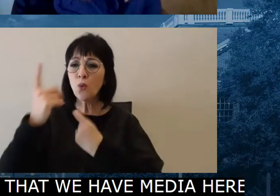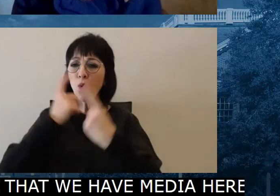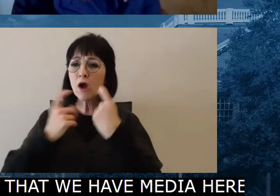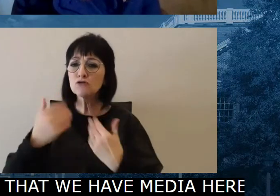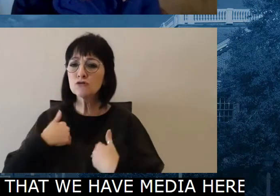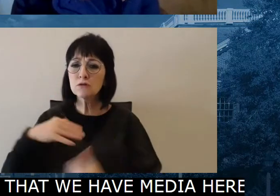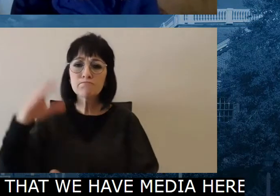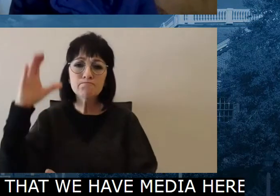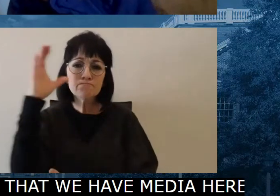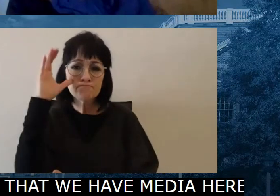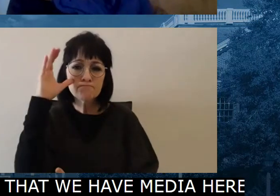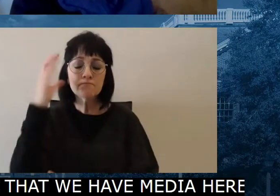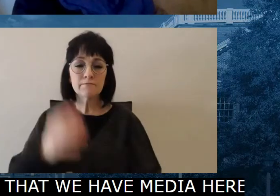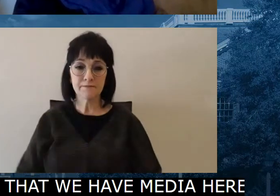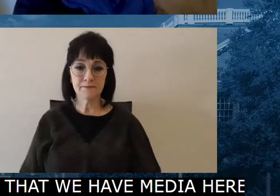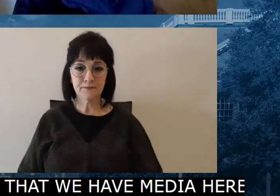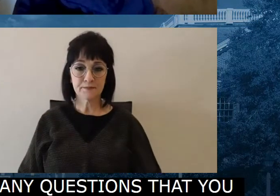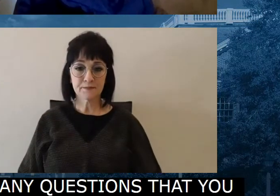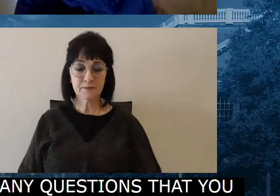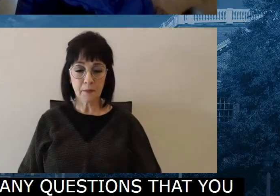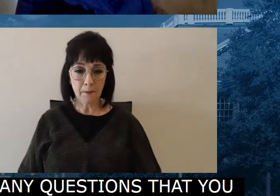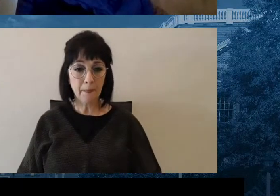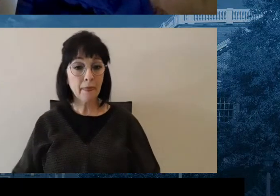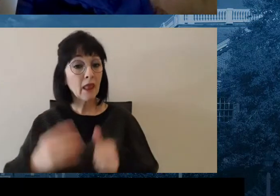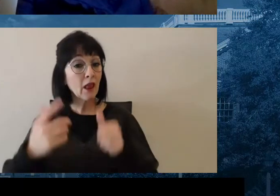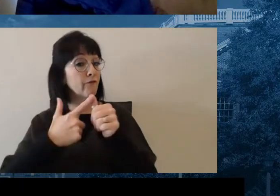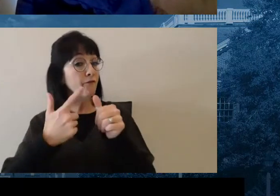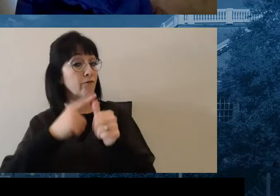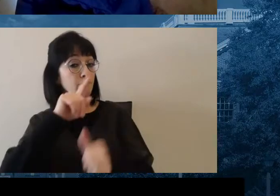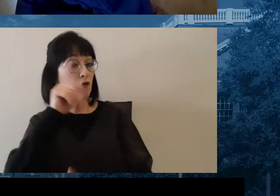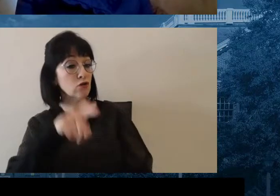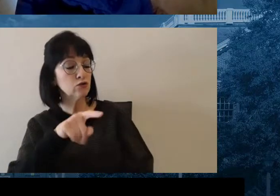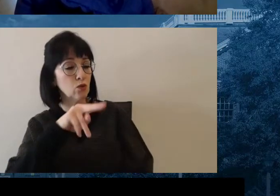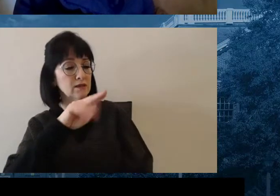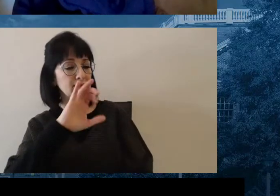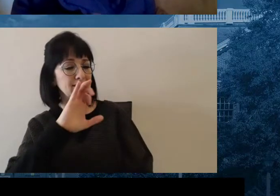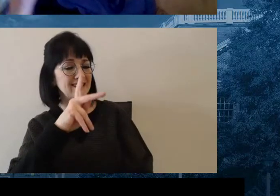All right, first we'll go to Nick Ciolino from Delaware Public Media.